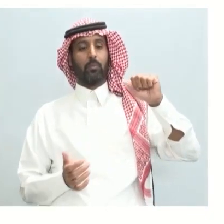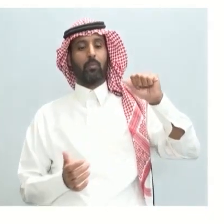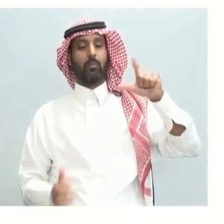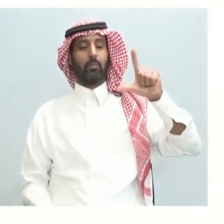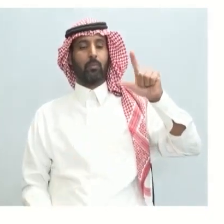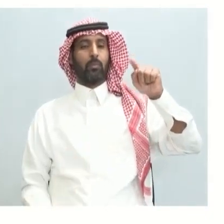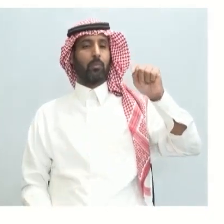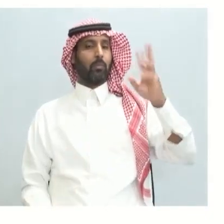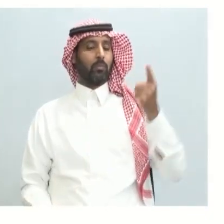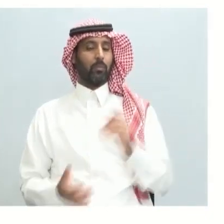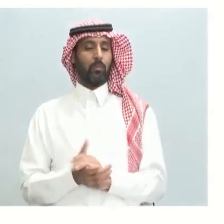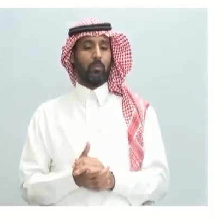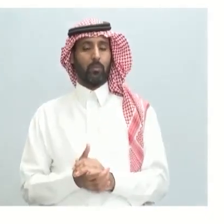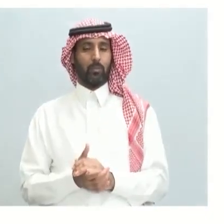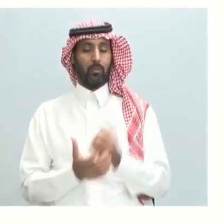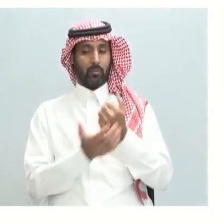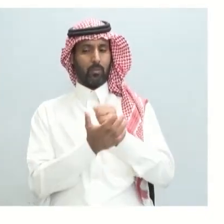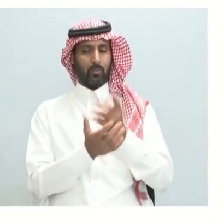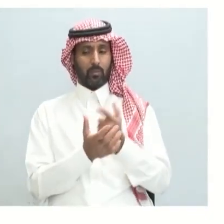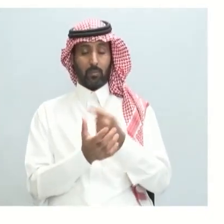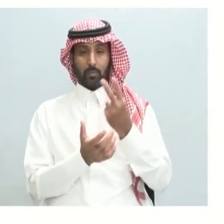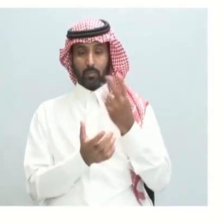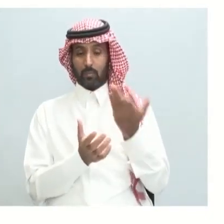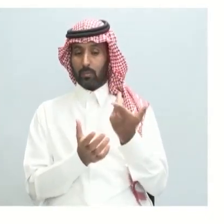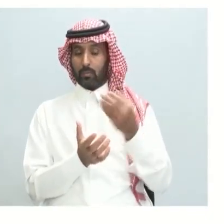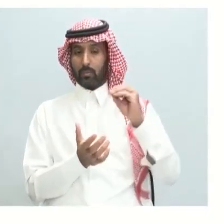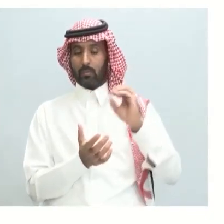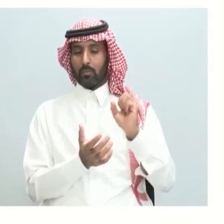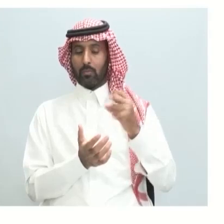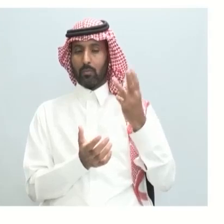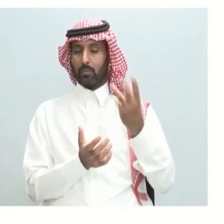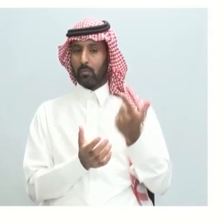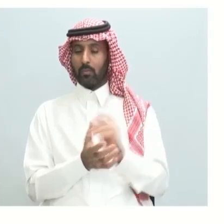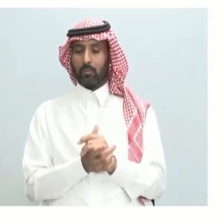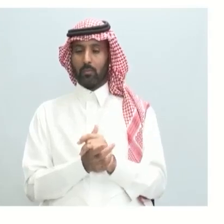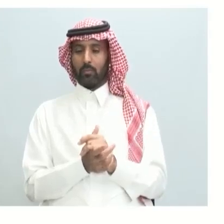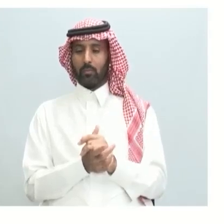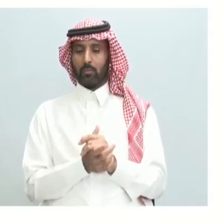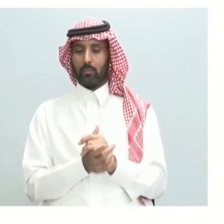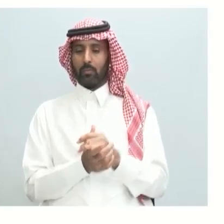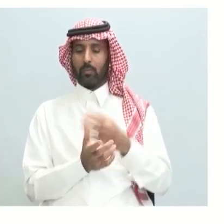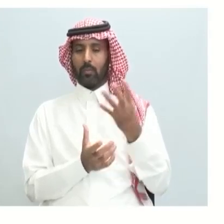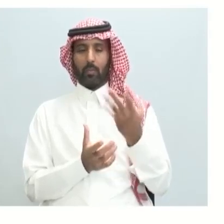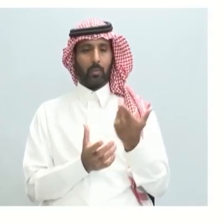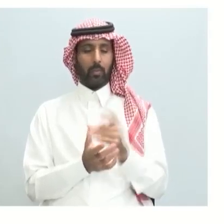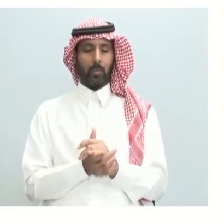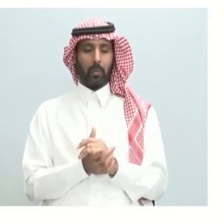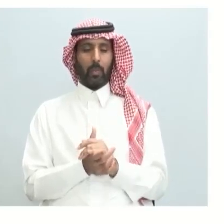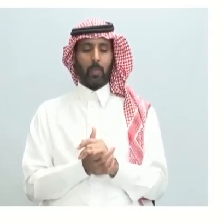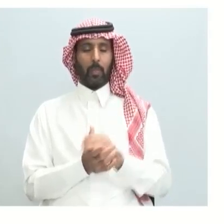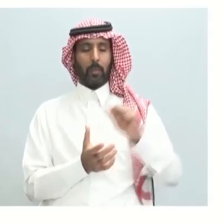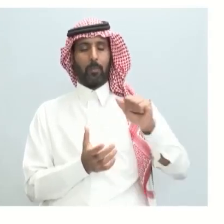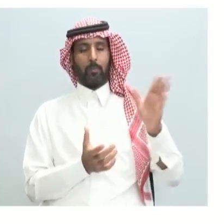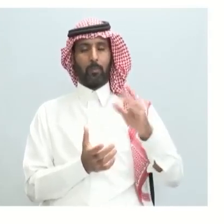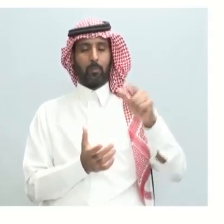O-A-L-T. So the first letter is missing. The second letter is O. The third letter is missing. The fourth one, A,